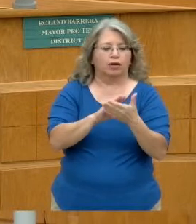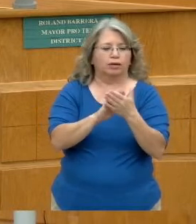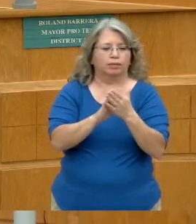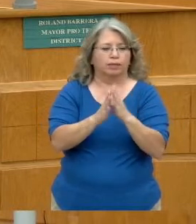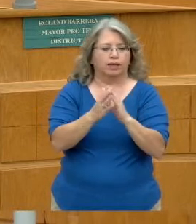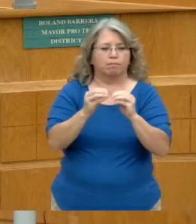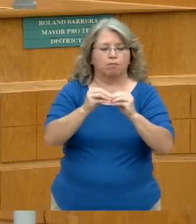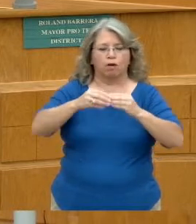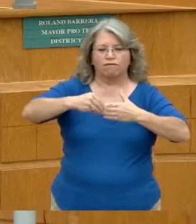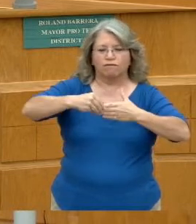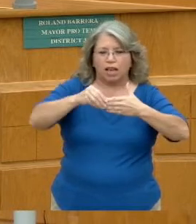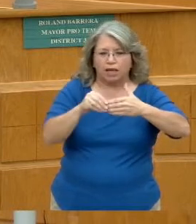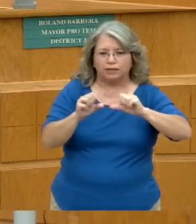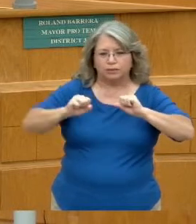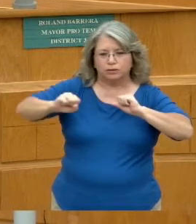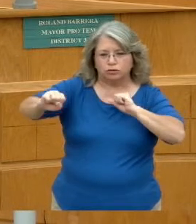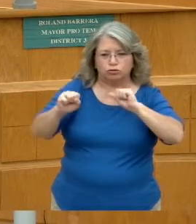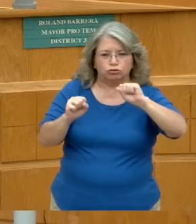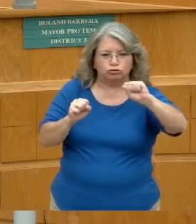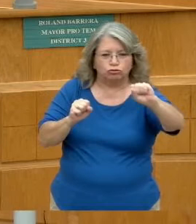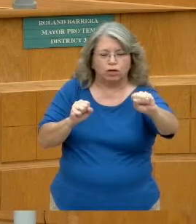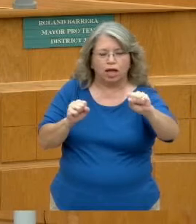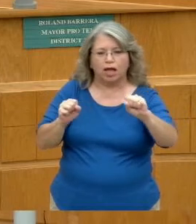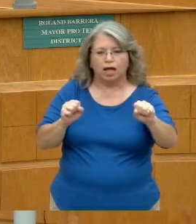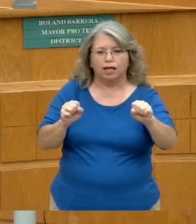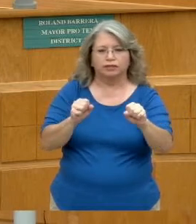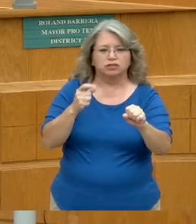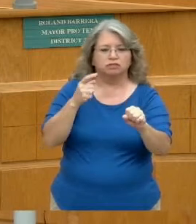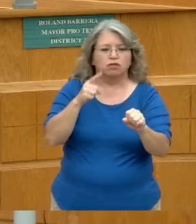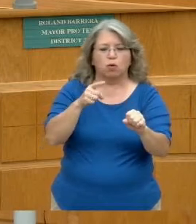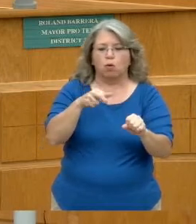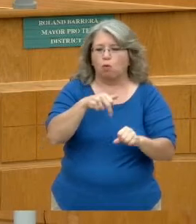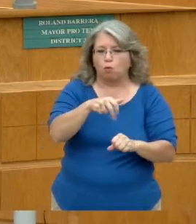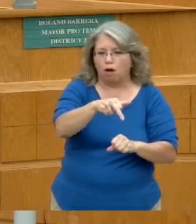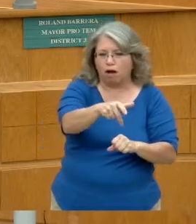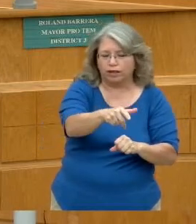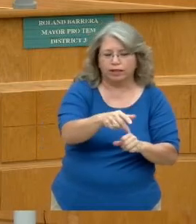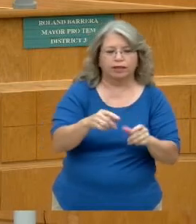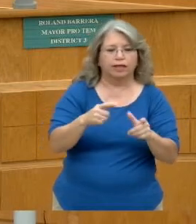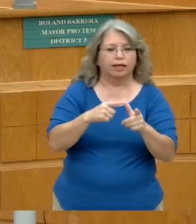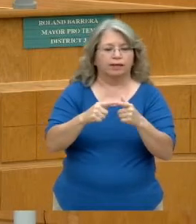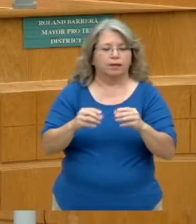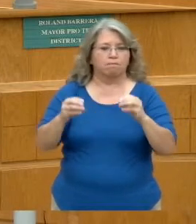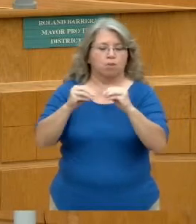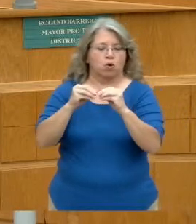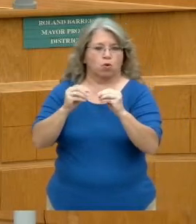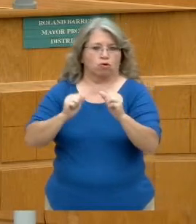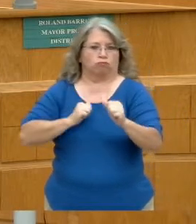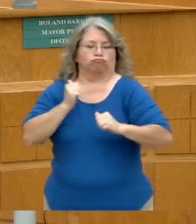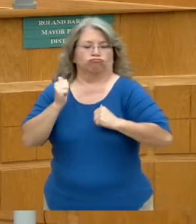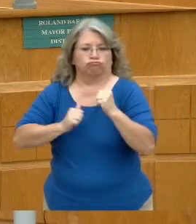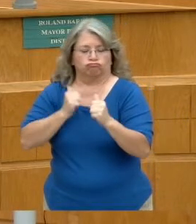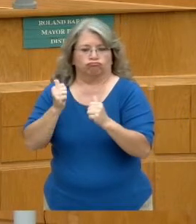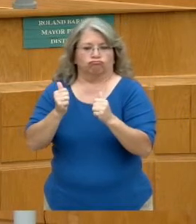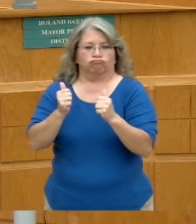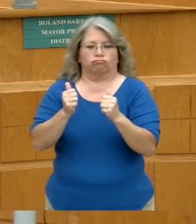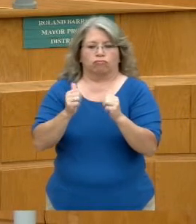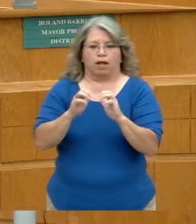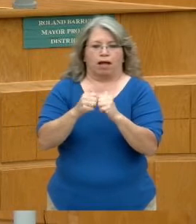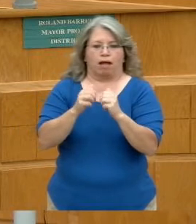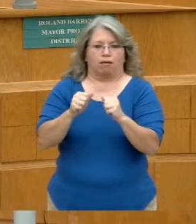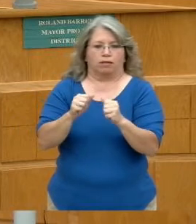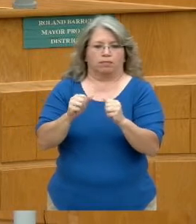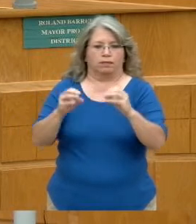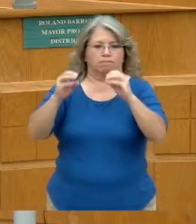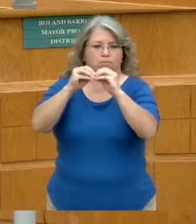and stretched out enough to just do some basic walking, and then a more aggressive one about how can you be more fit, a little